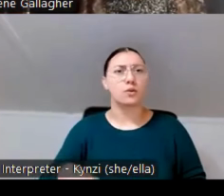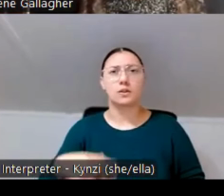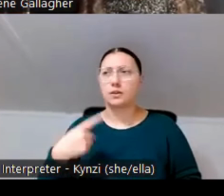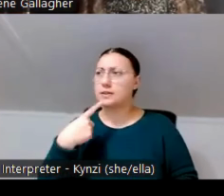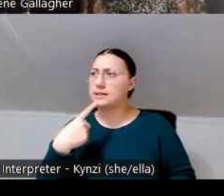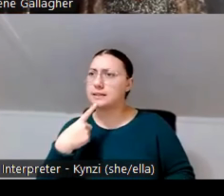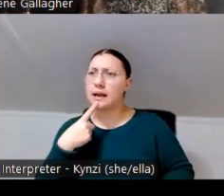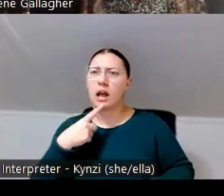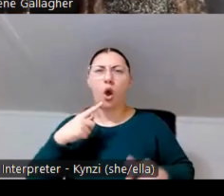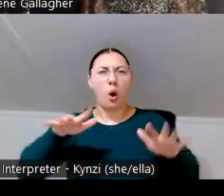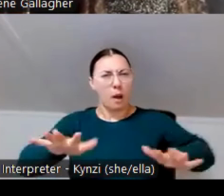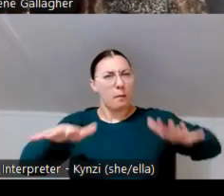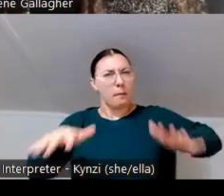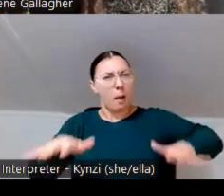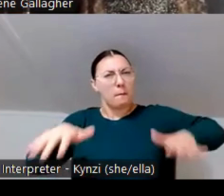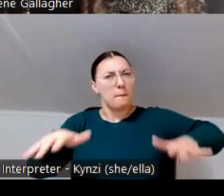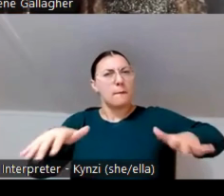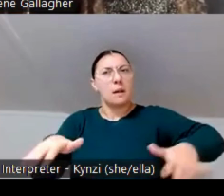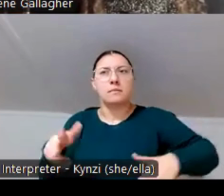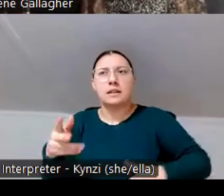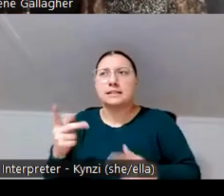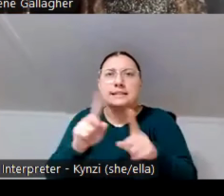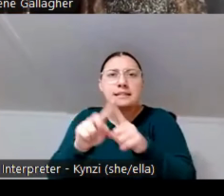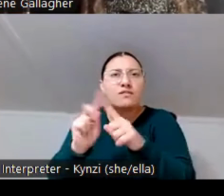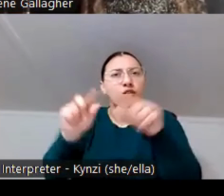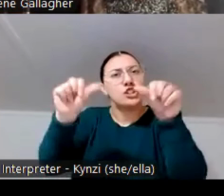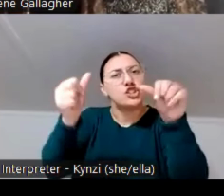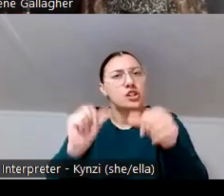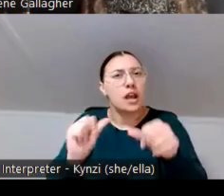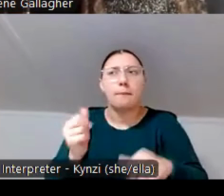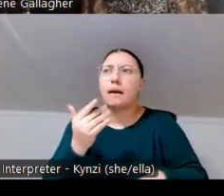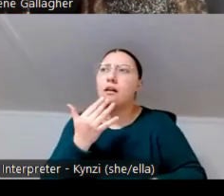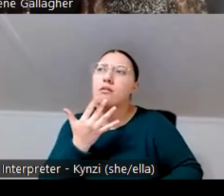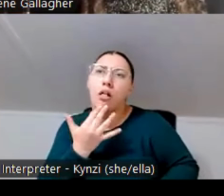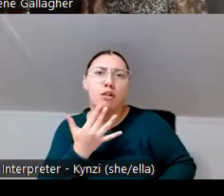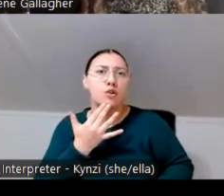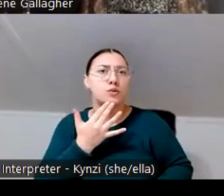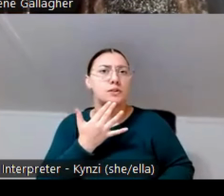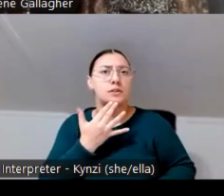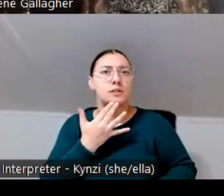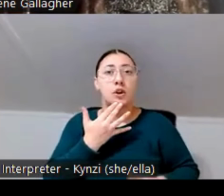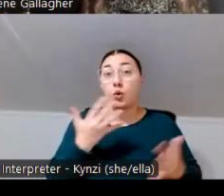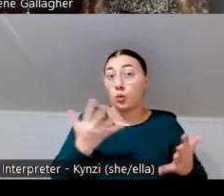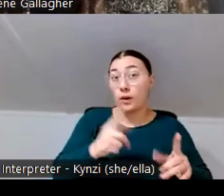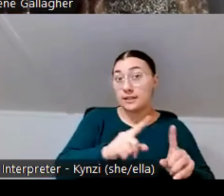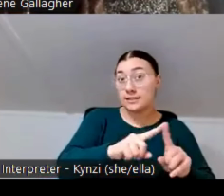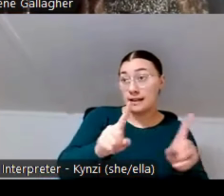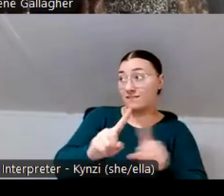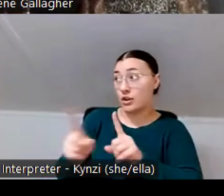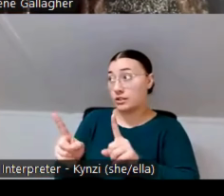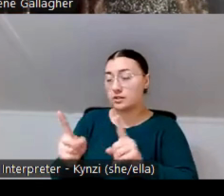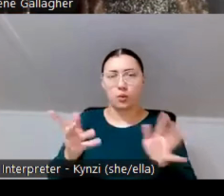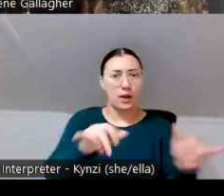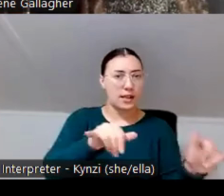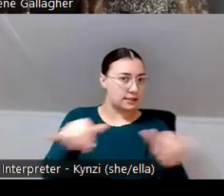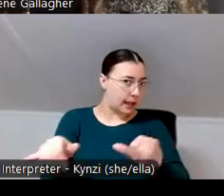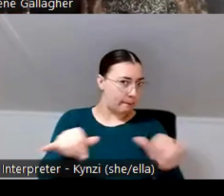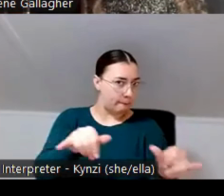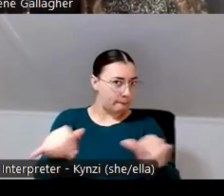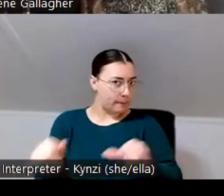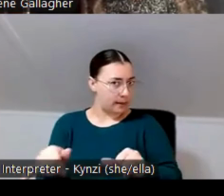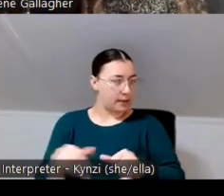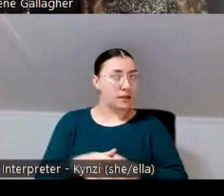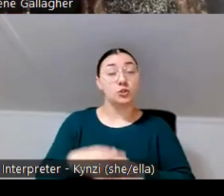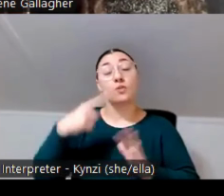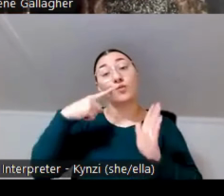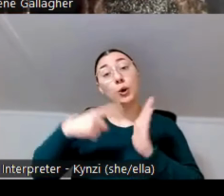And we want to think about how things are the same and how they're different. So, for example, everyone in the